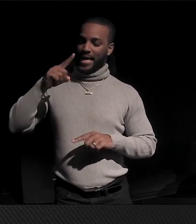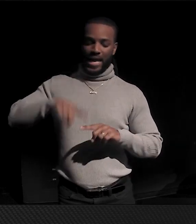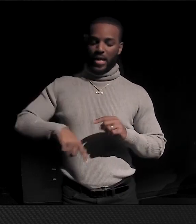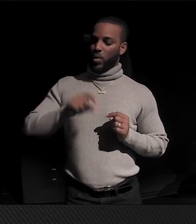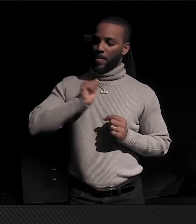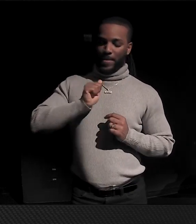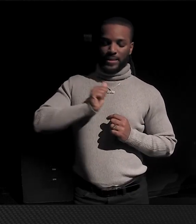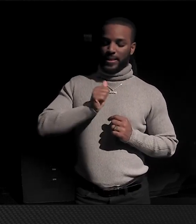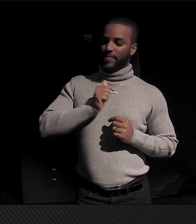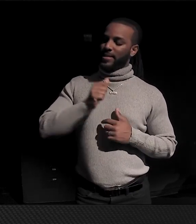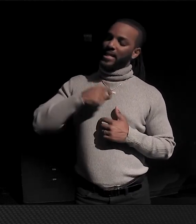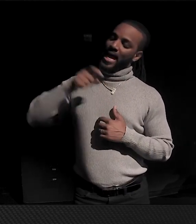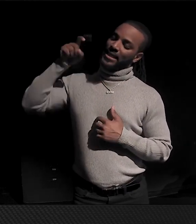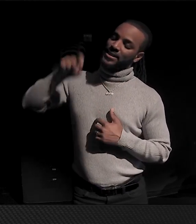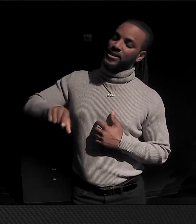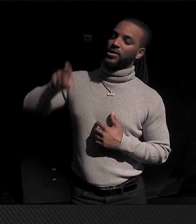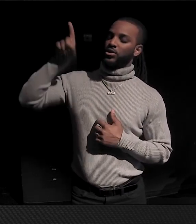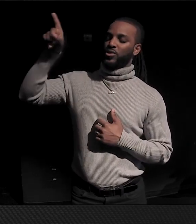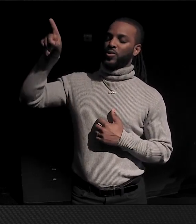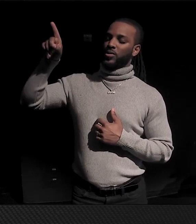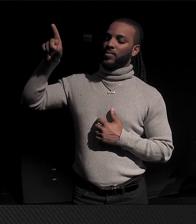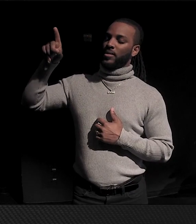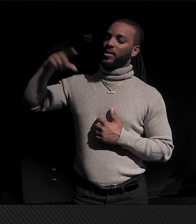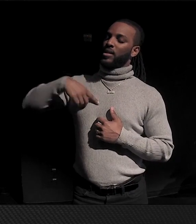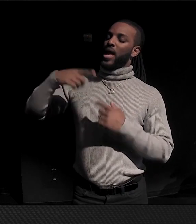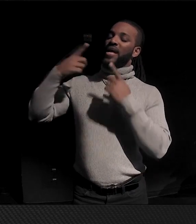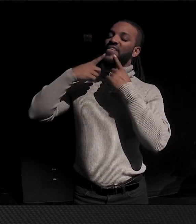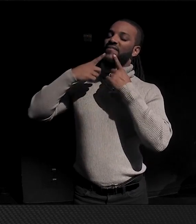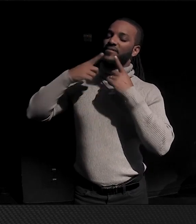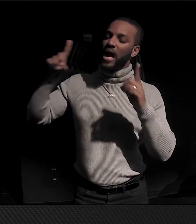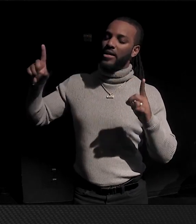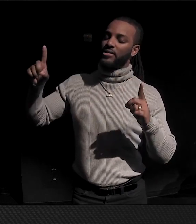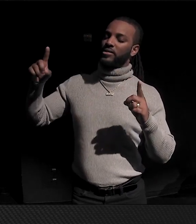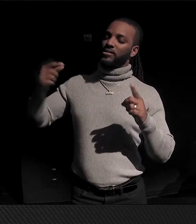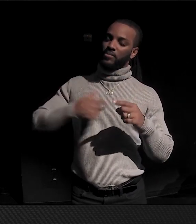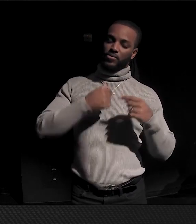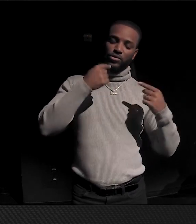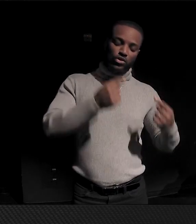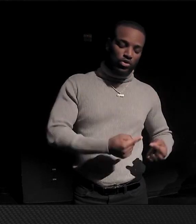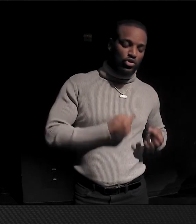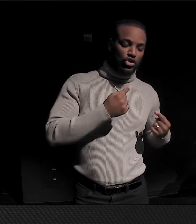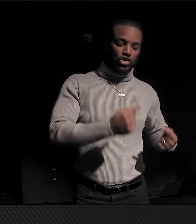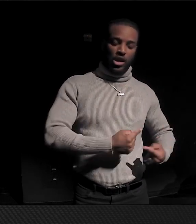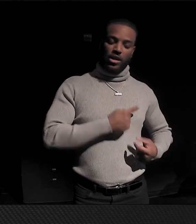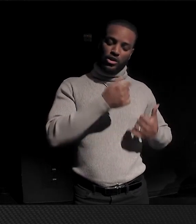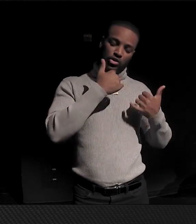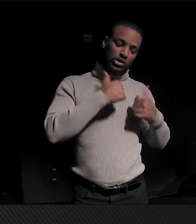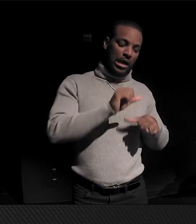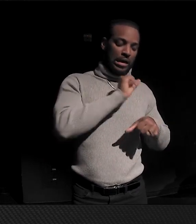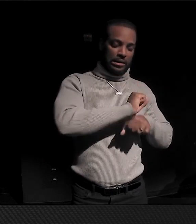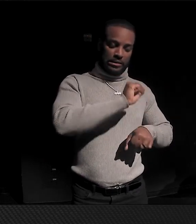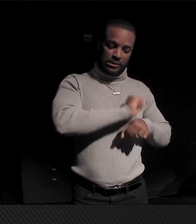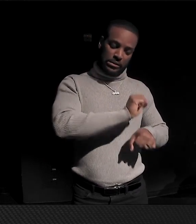you. I confess my striving. I confess my trying to do it on my own.